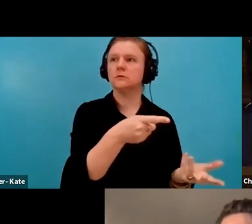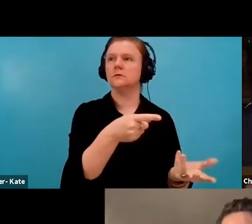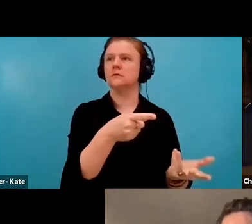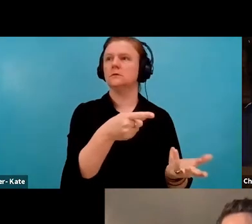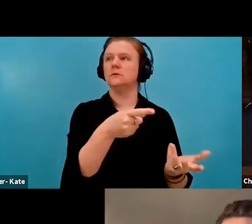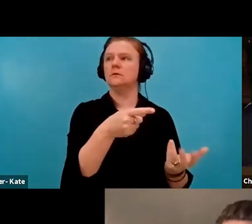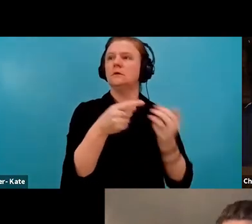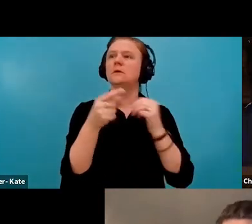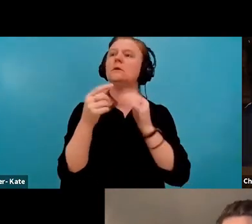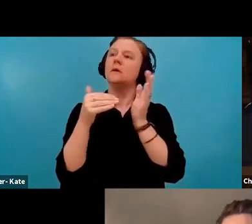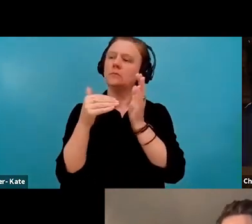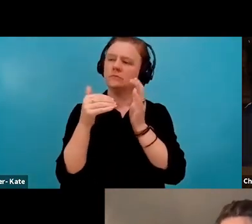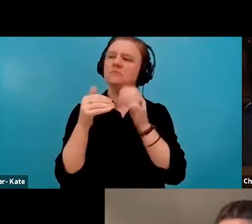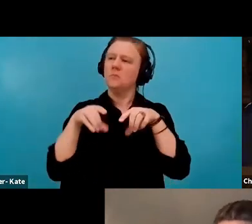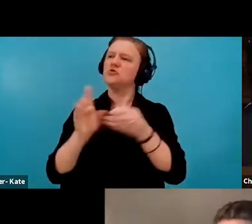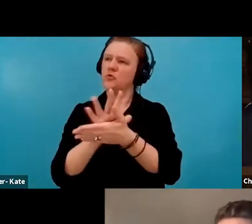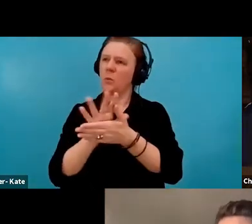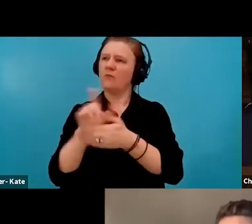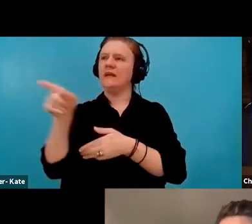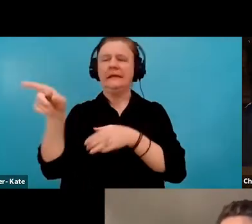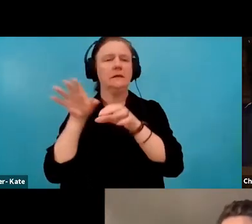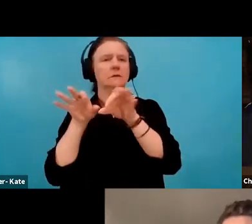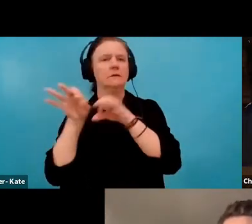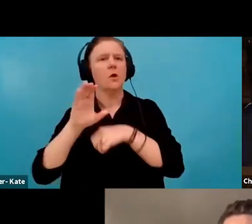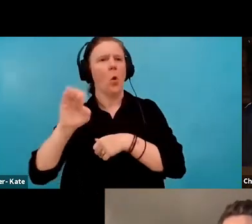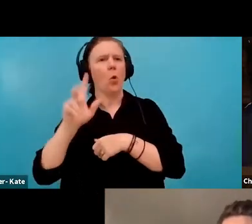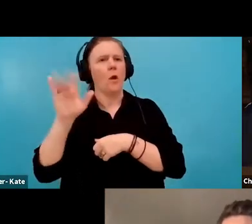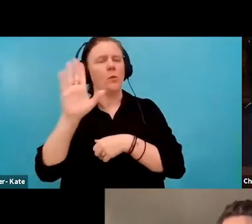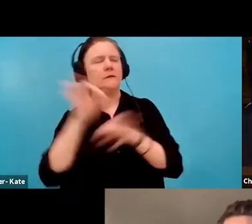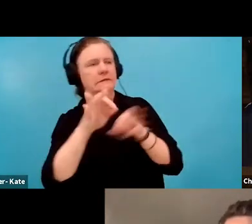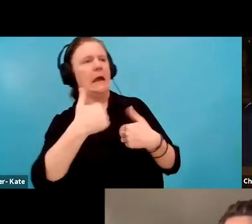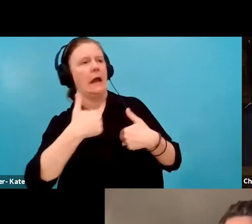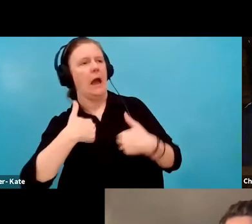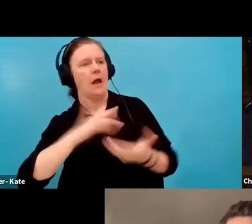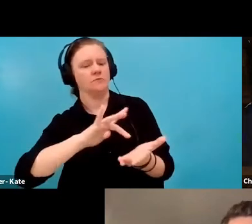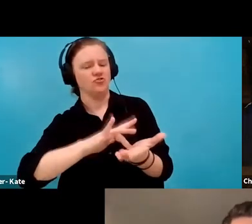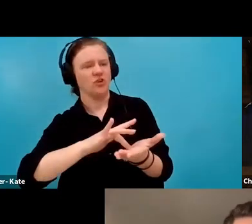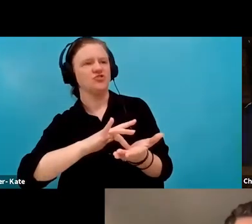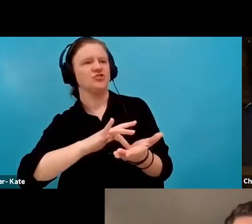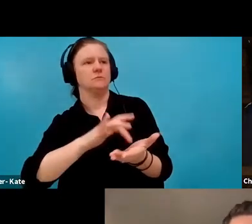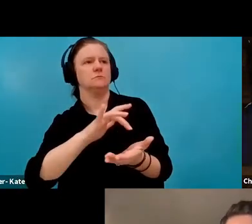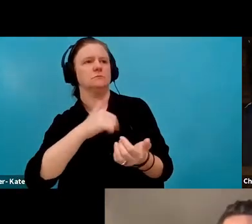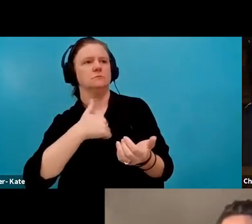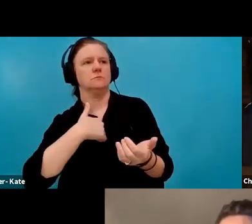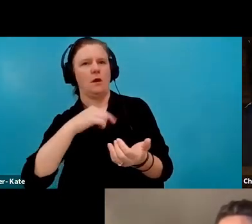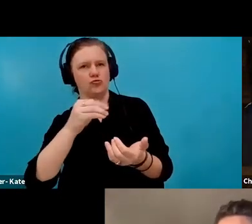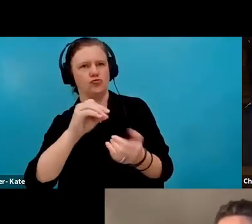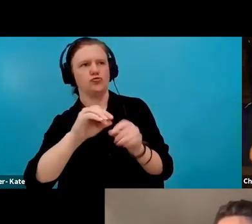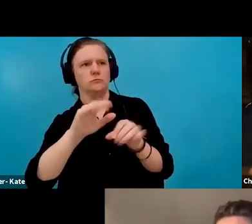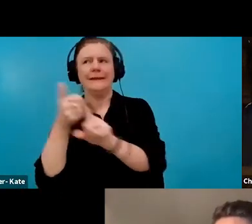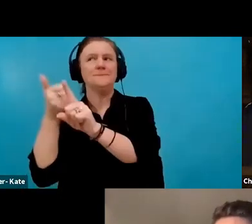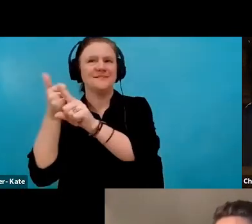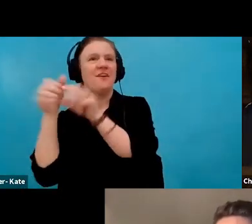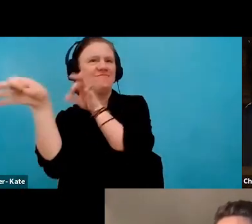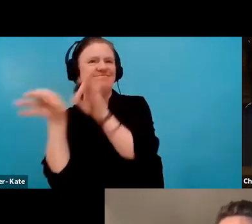as he does things. He's saying, I am touching this button. You can infer without seeing the picture what's happening, without the